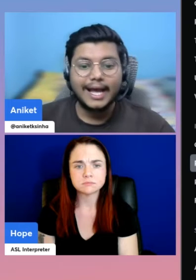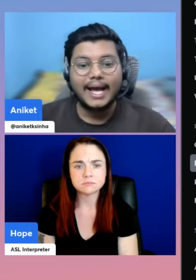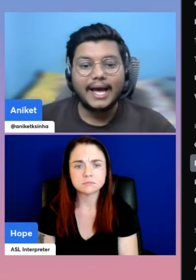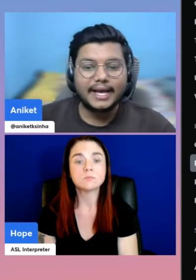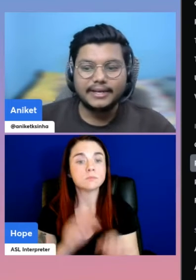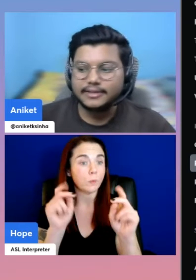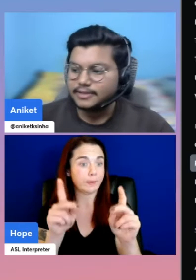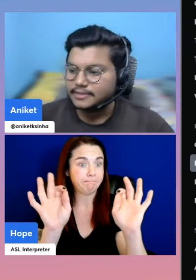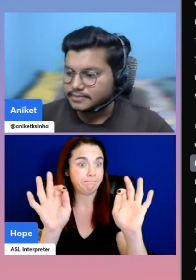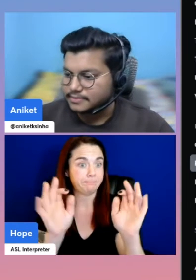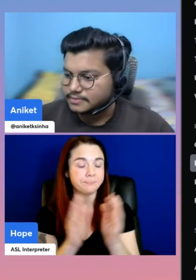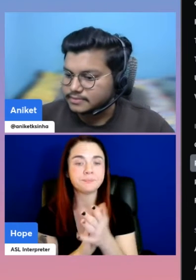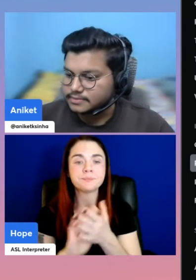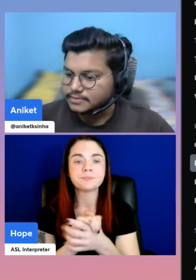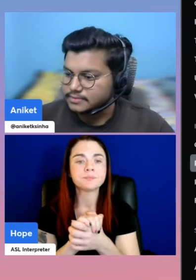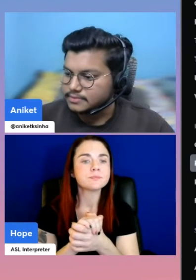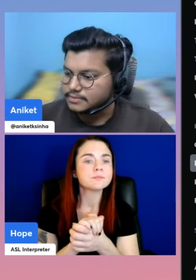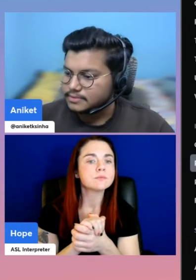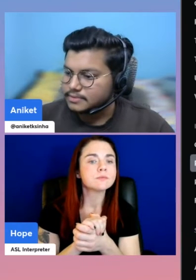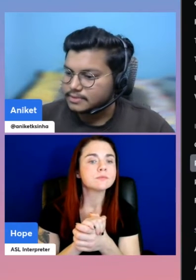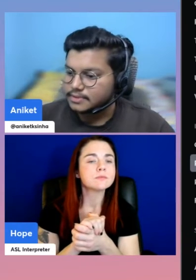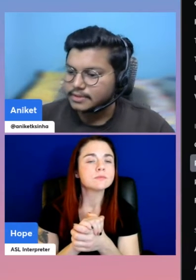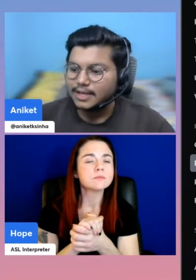Okay, and